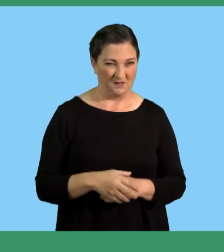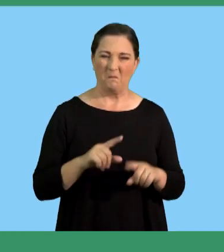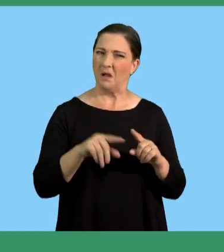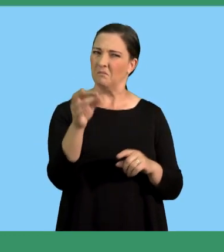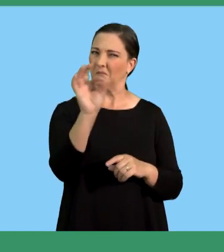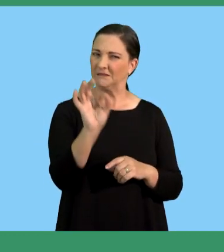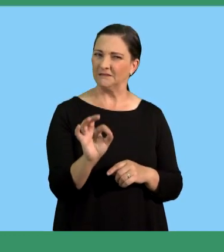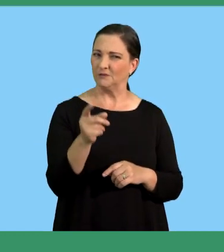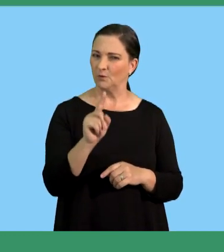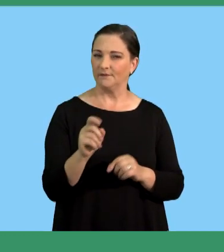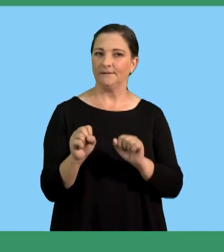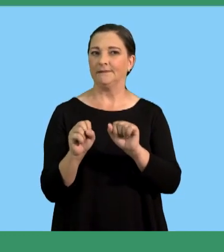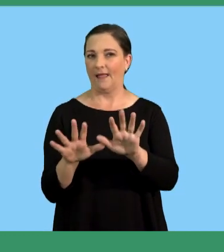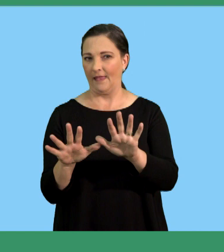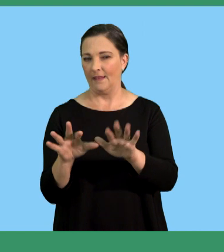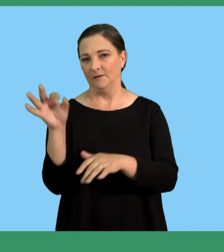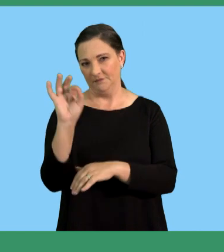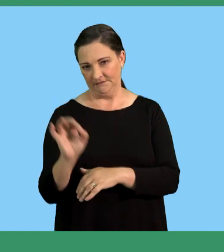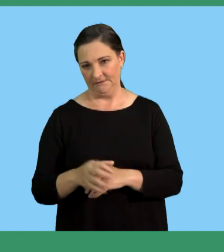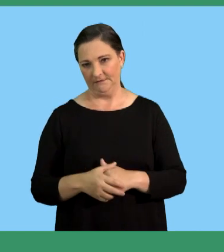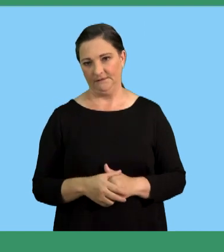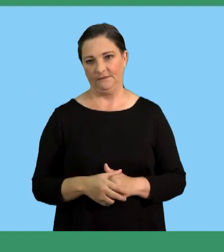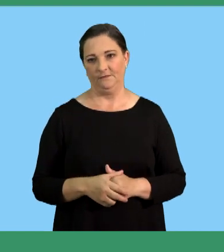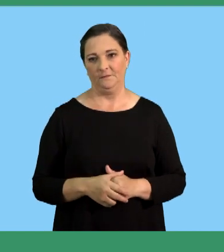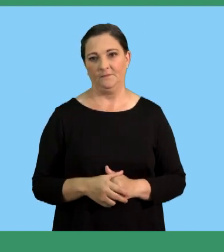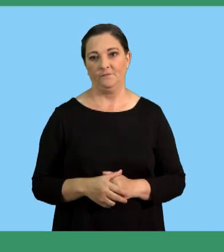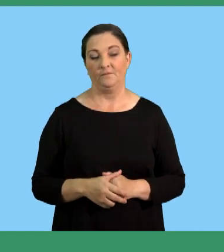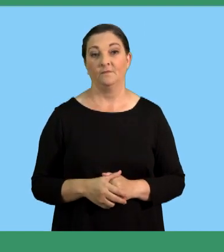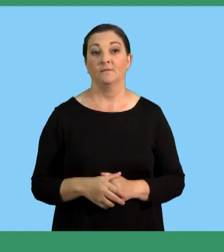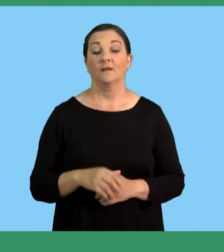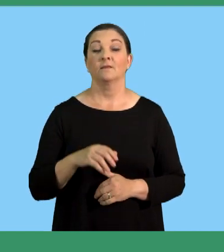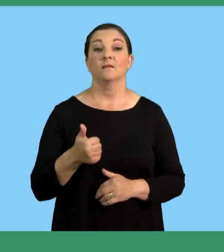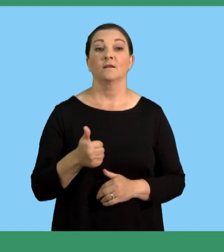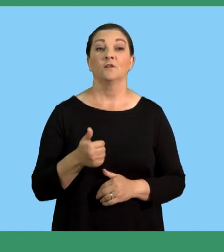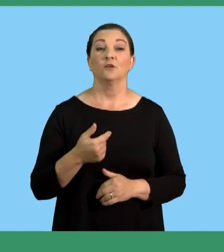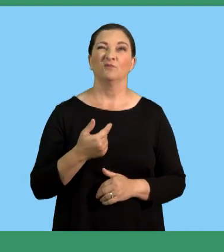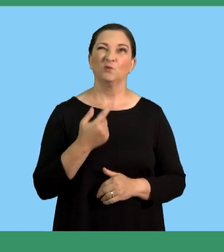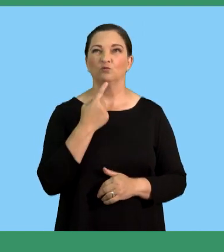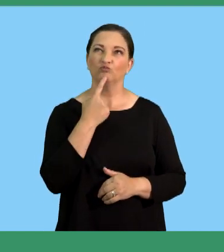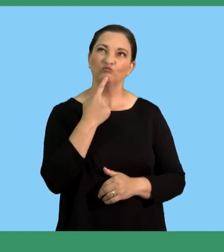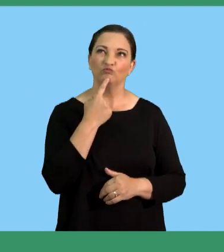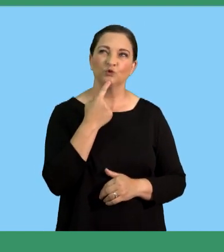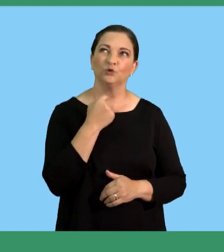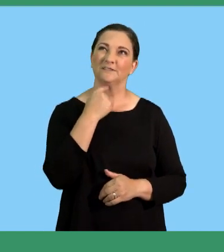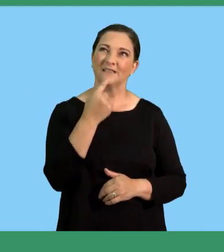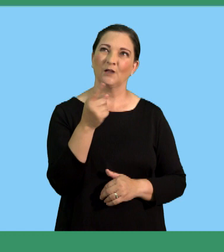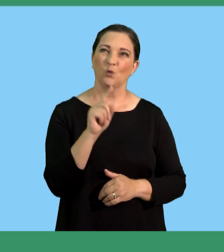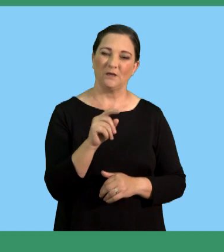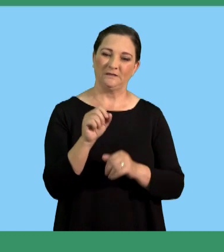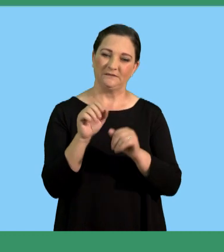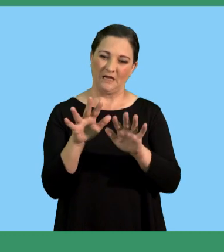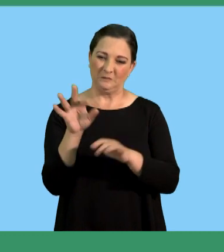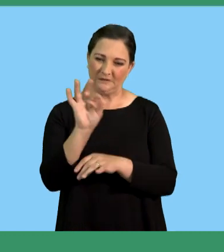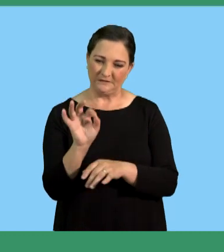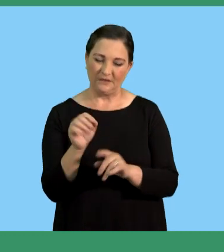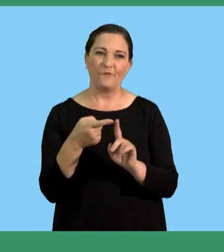30,000. What is the percentage? 10%. So then we have to figure out to